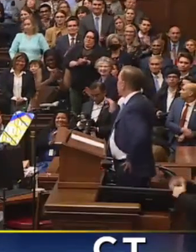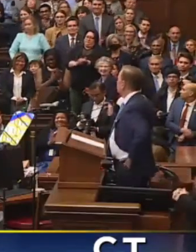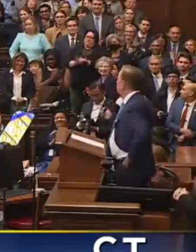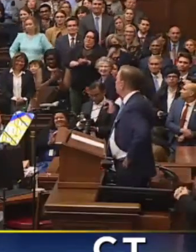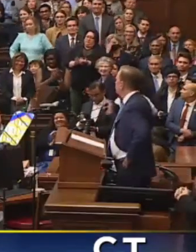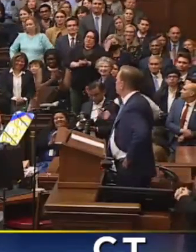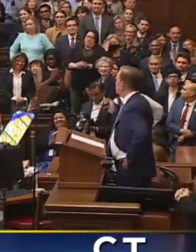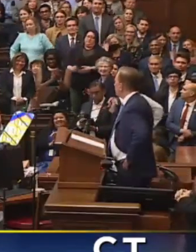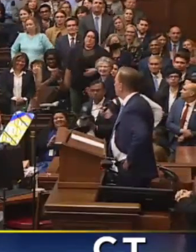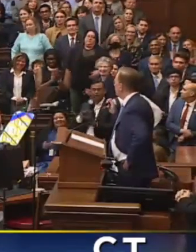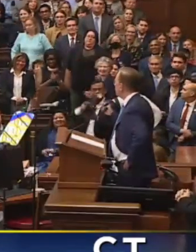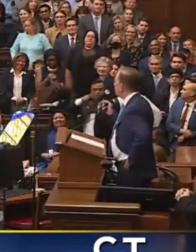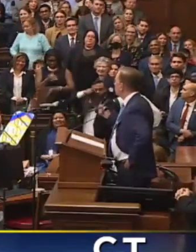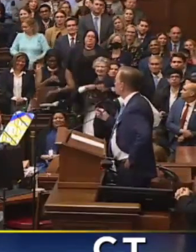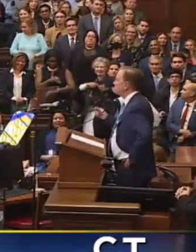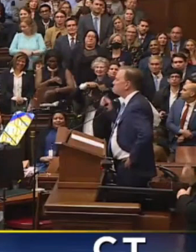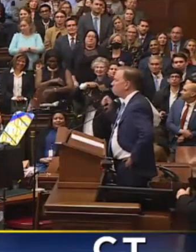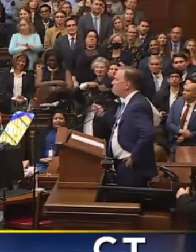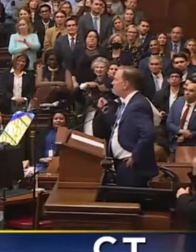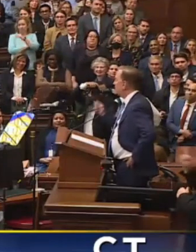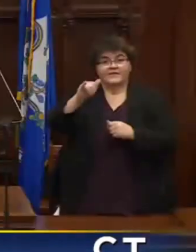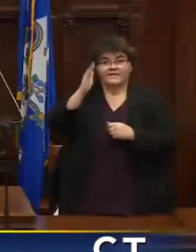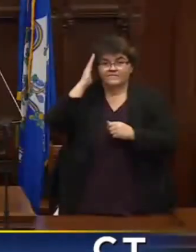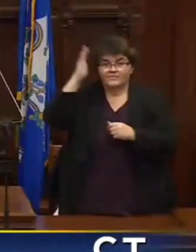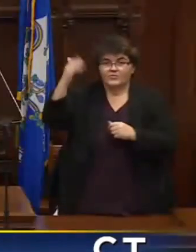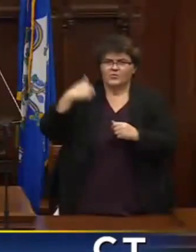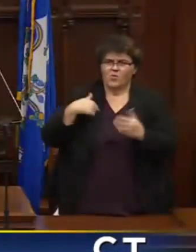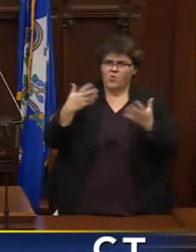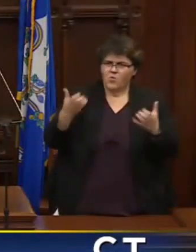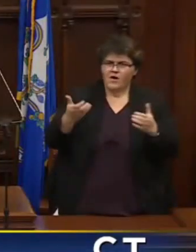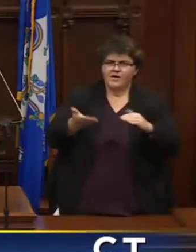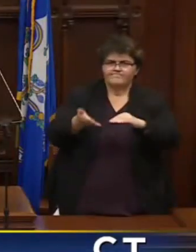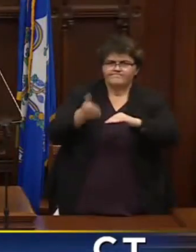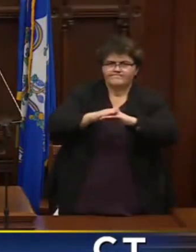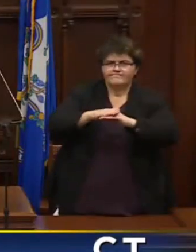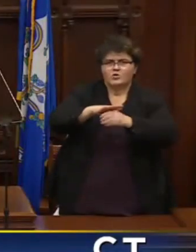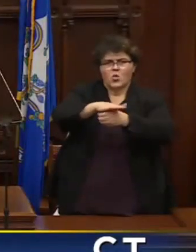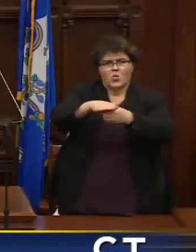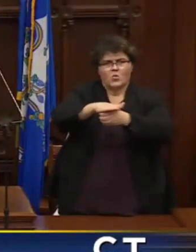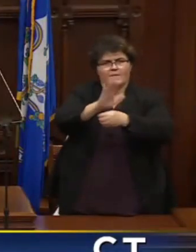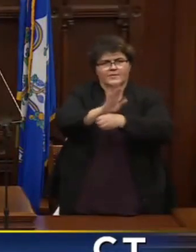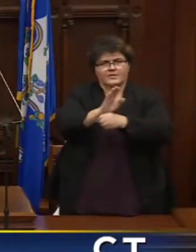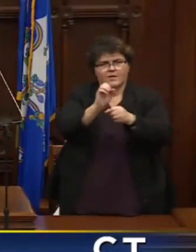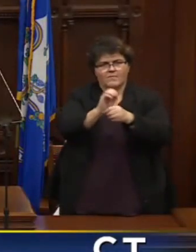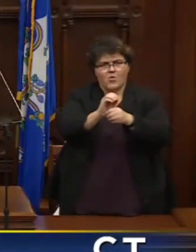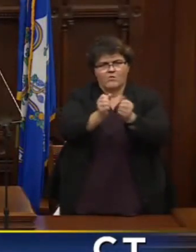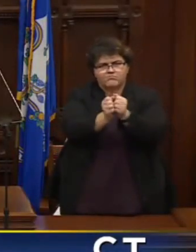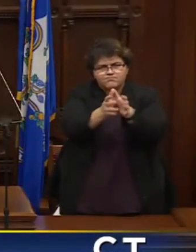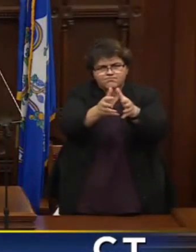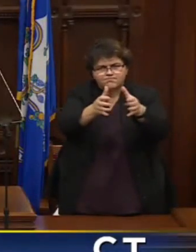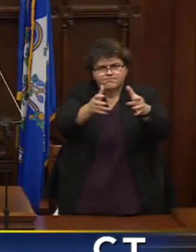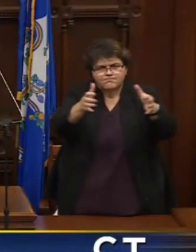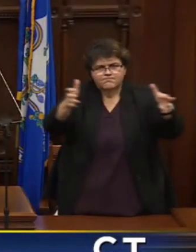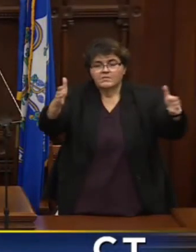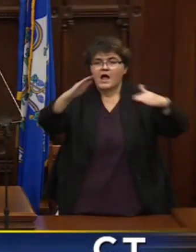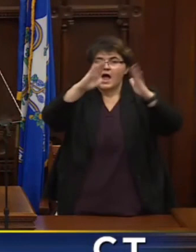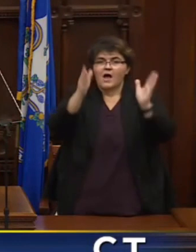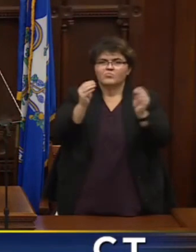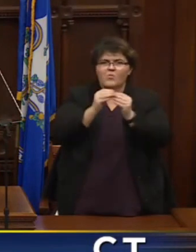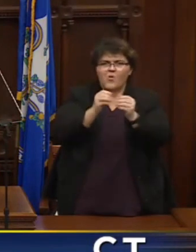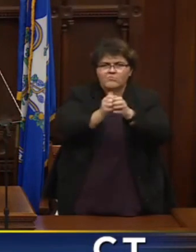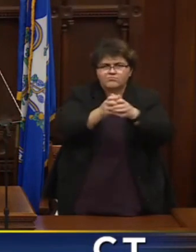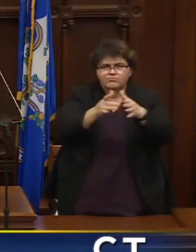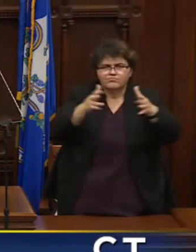That's our future. Our future is more local businesses, more housing options in your downtown, walk to work, or take faster